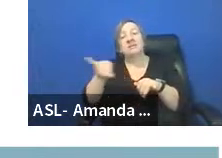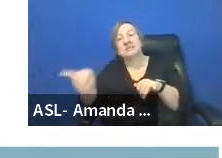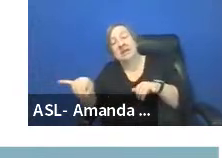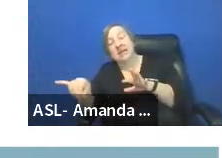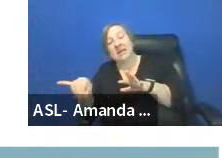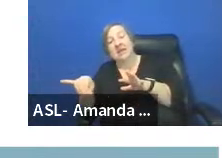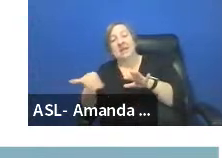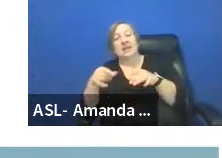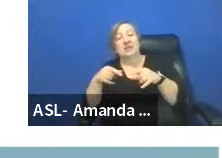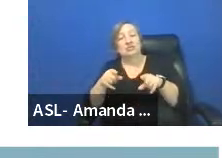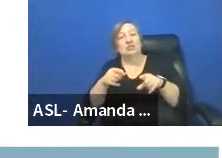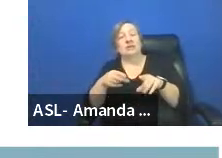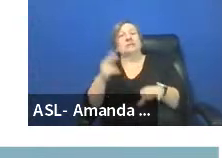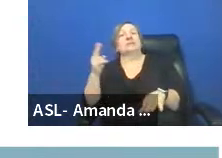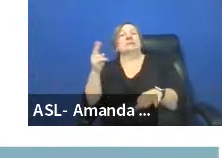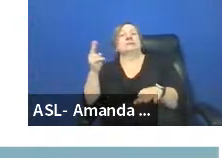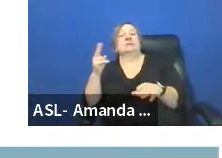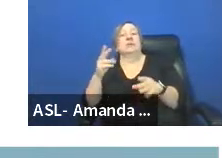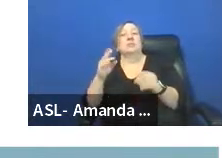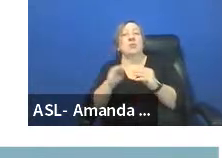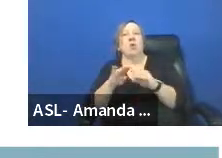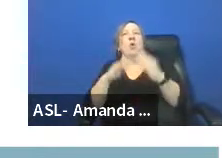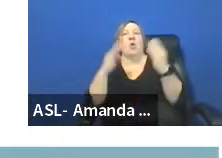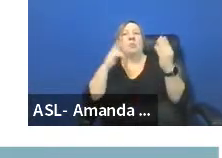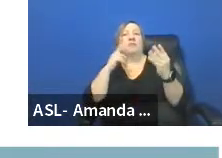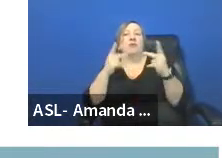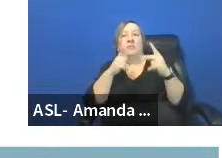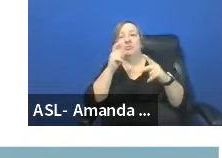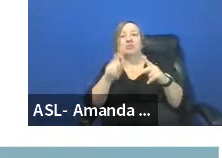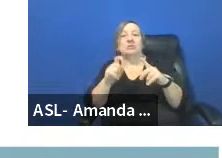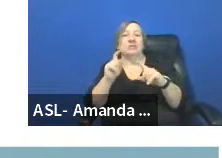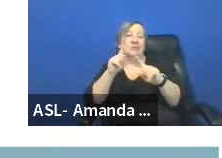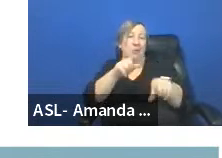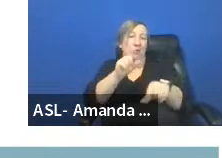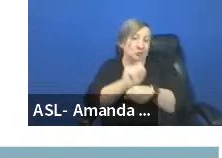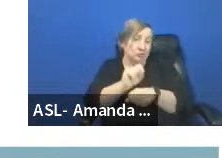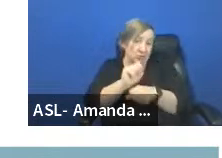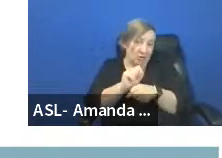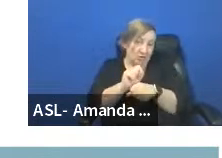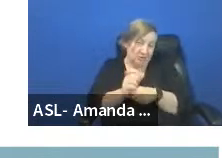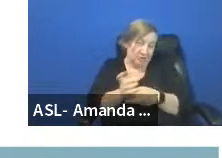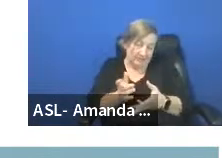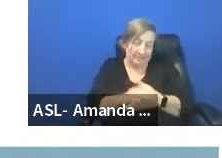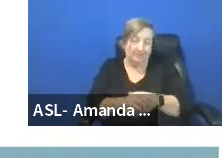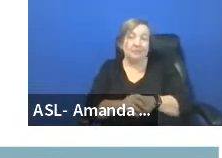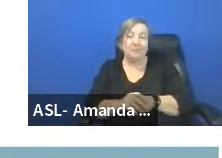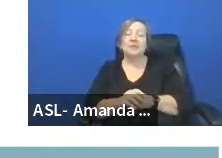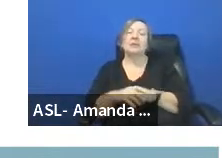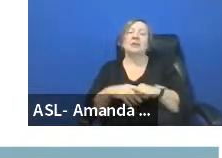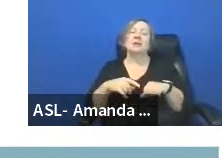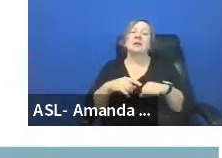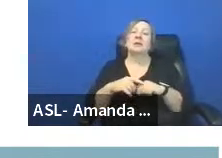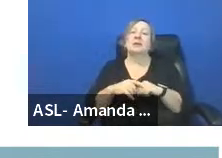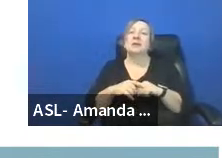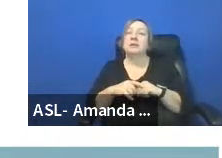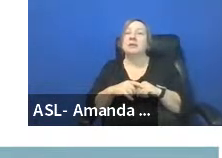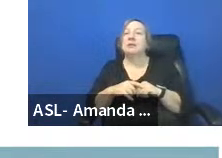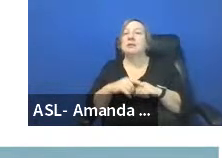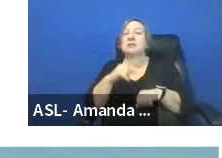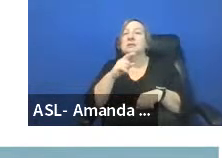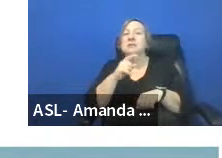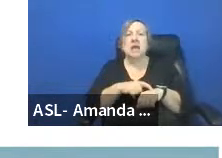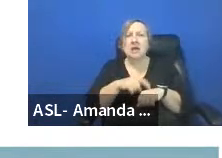the facility stays more open for travelers that do need to get to their jobs. The timeline for tolling, when will it